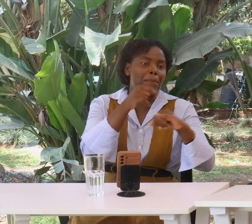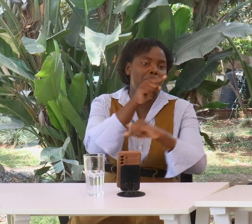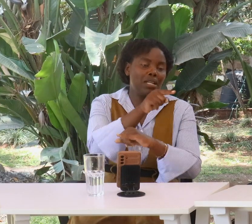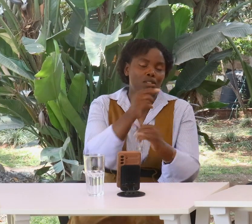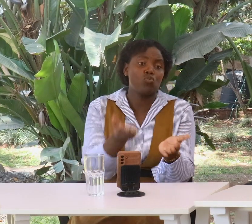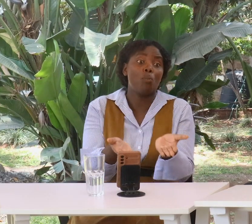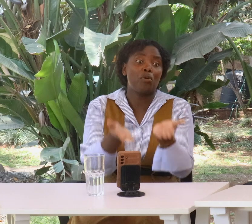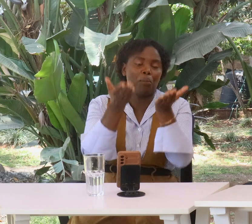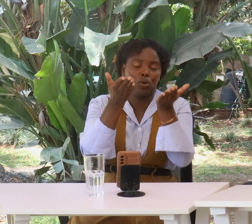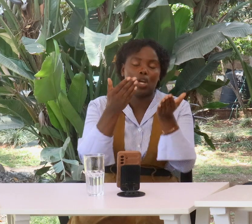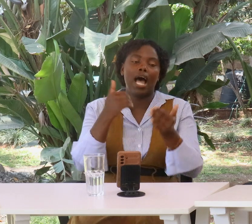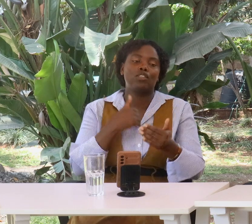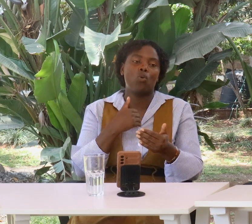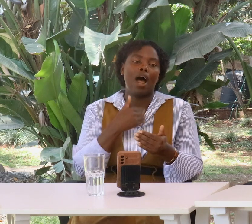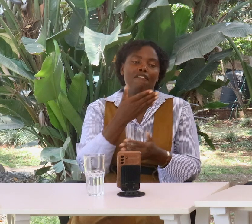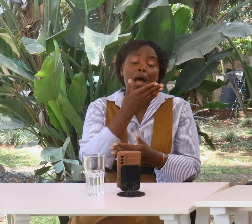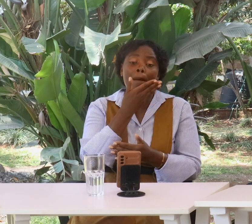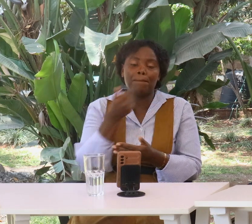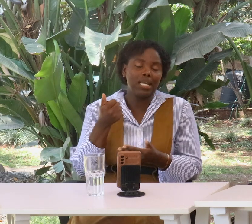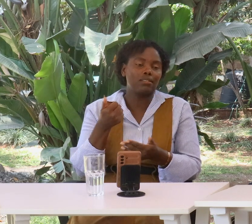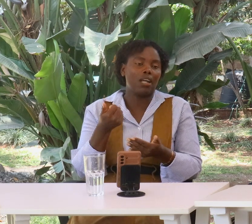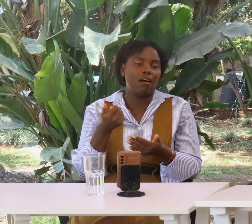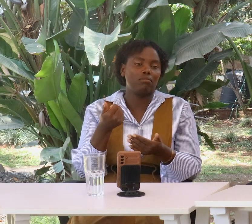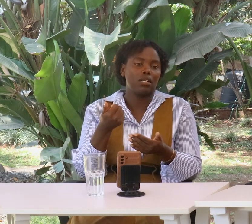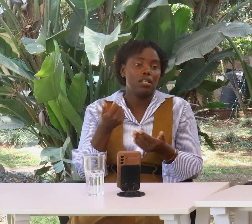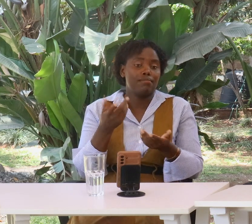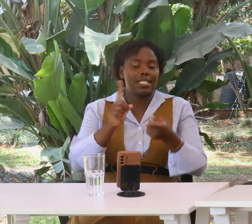UN guidelines to promote